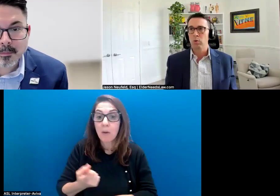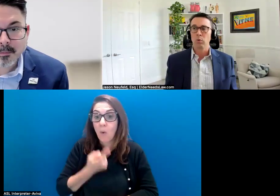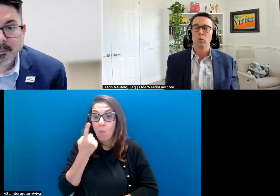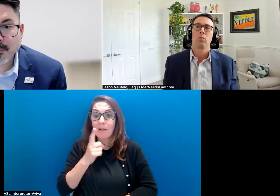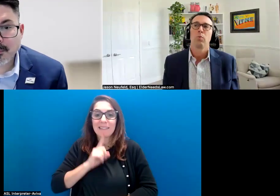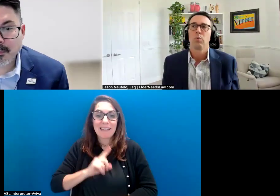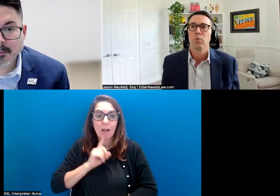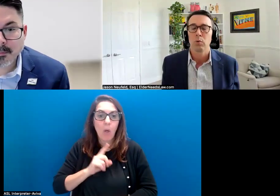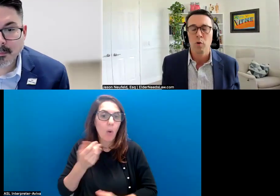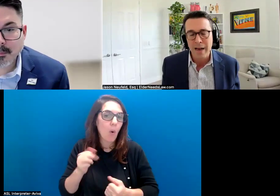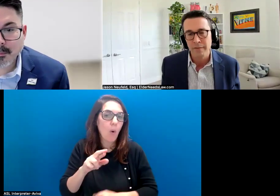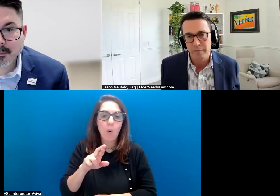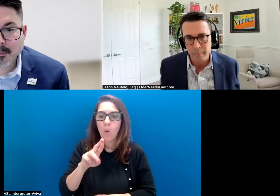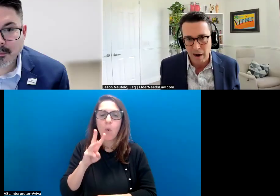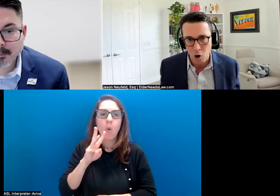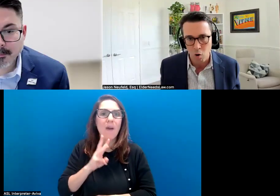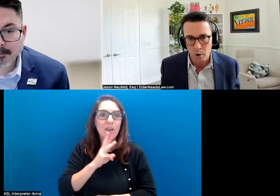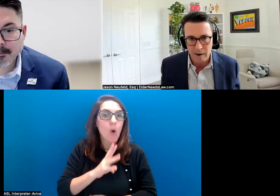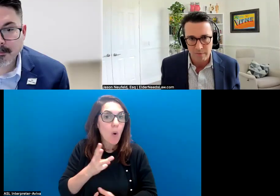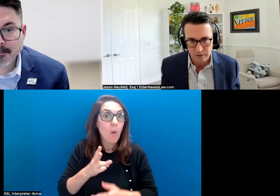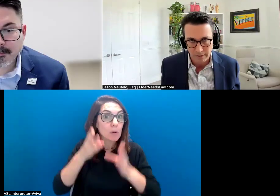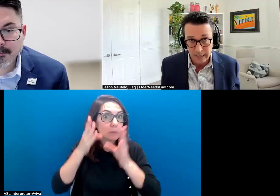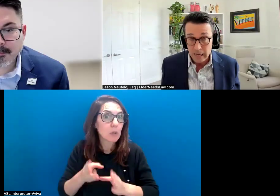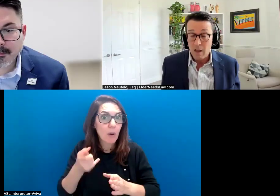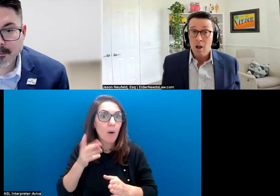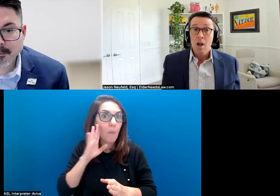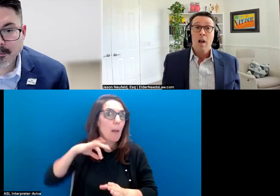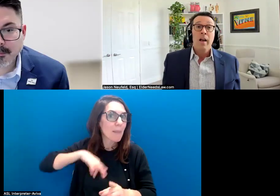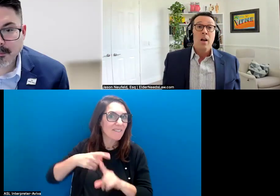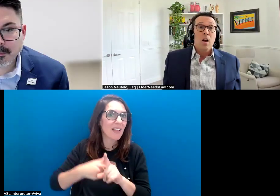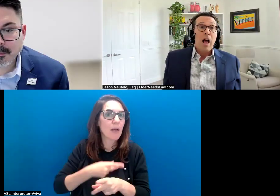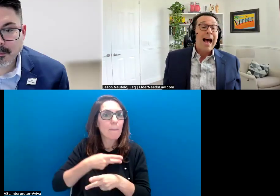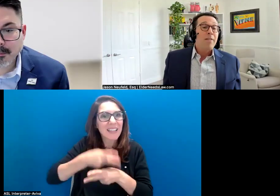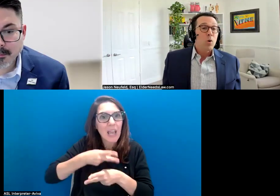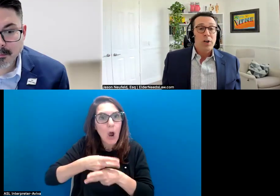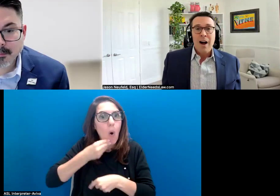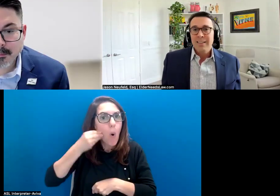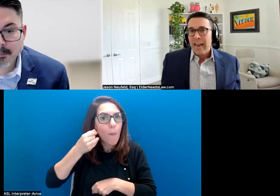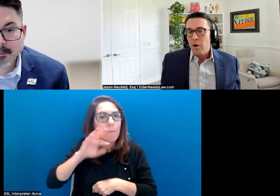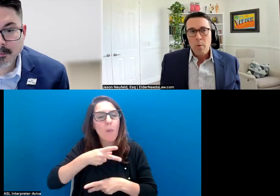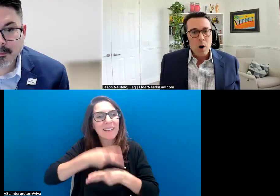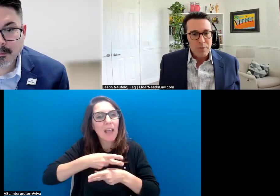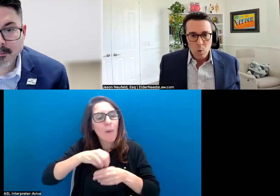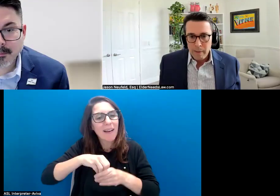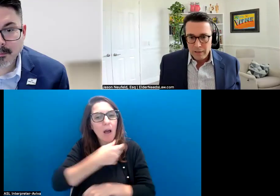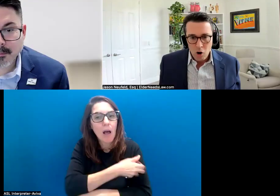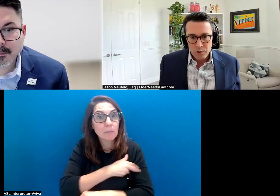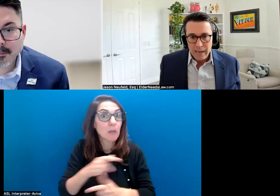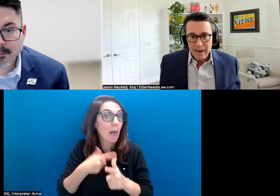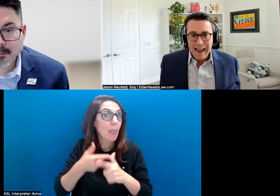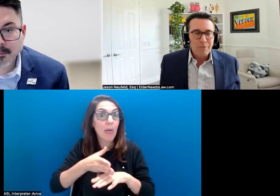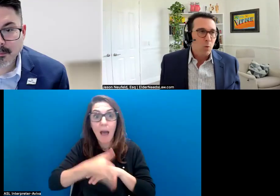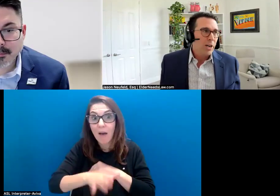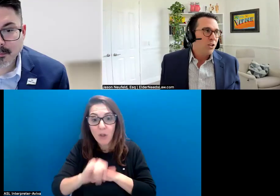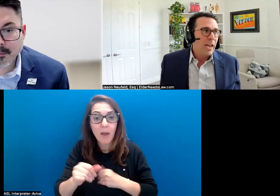who would benefit from care at home or care in a facility. After we're done saying, okay, we don't have to worry about the